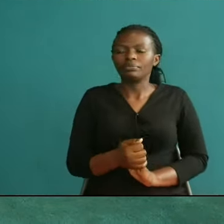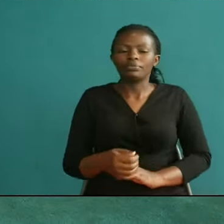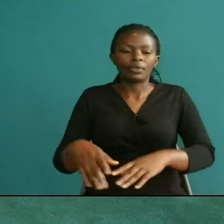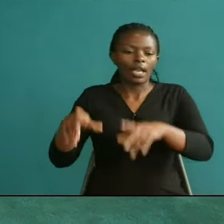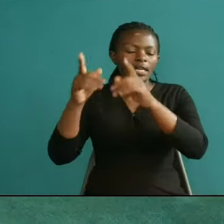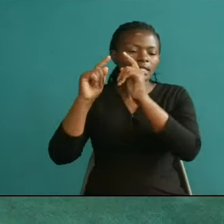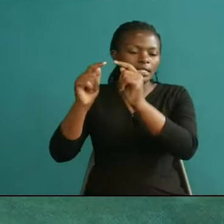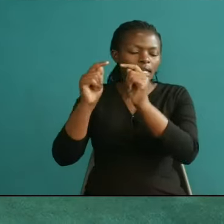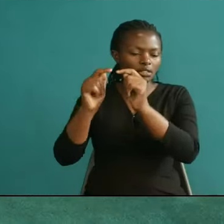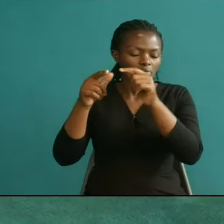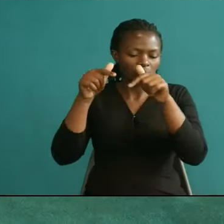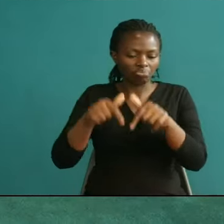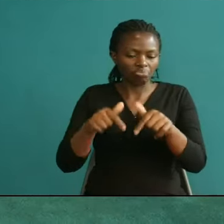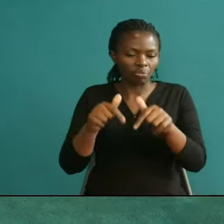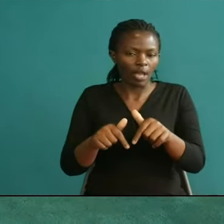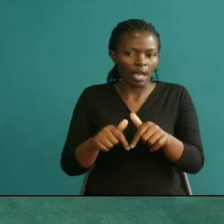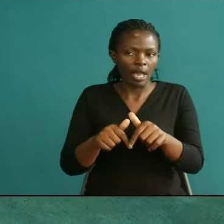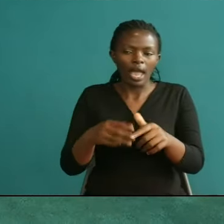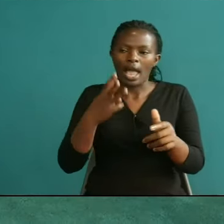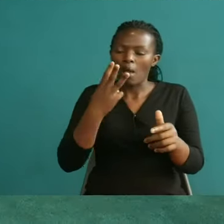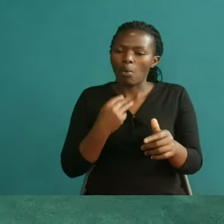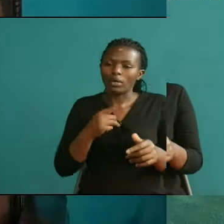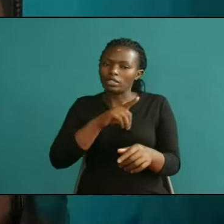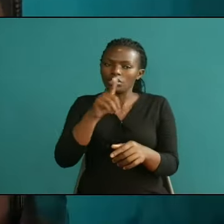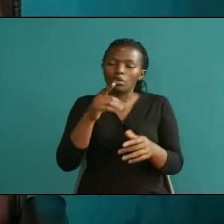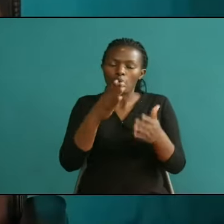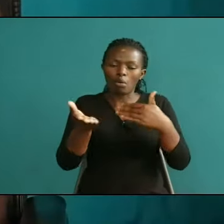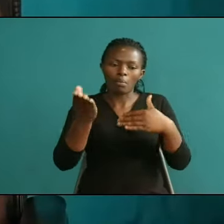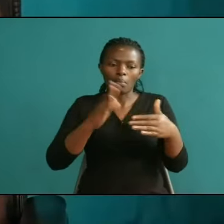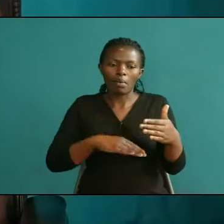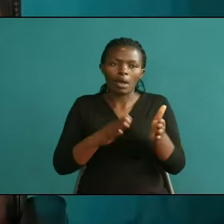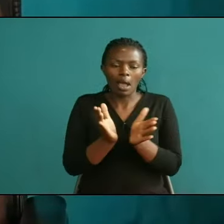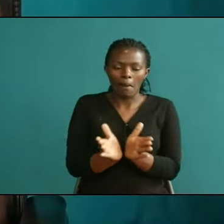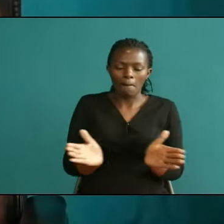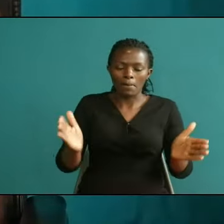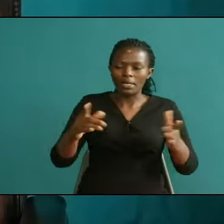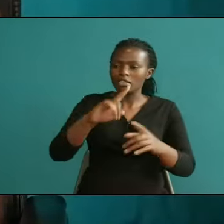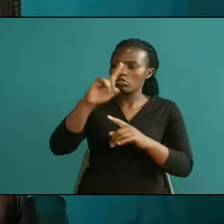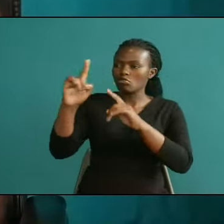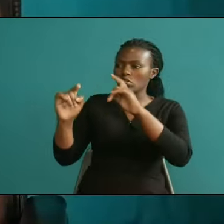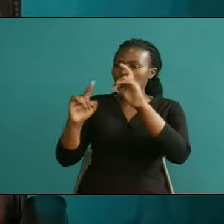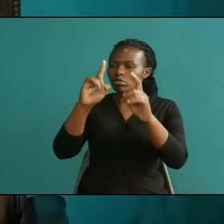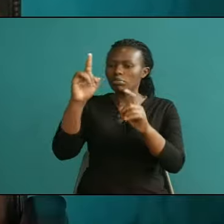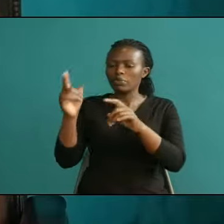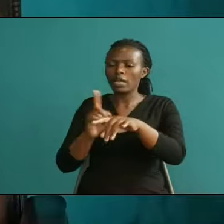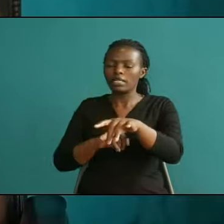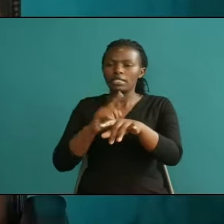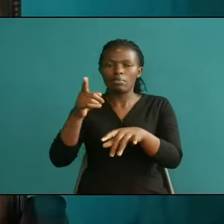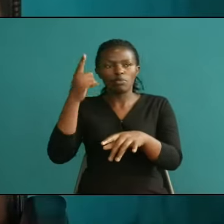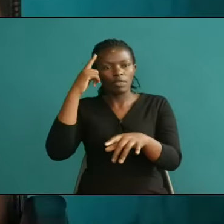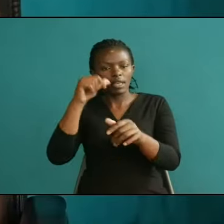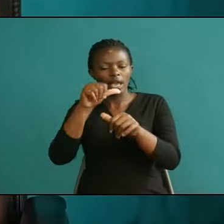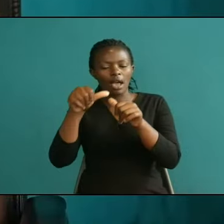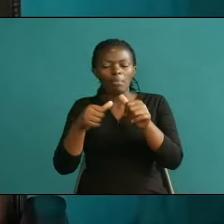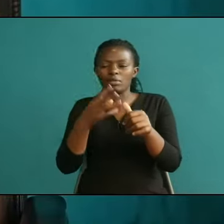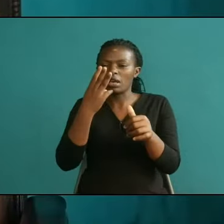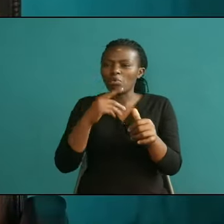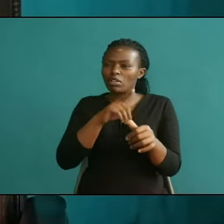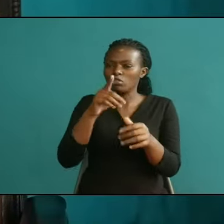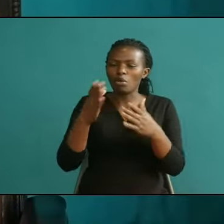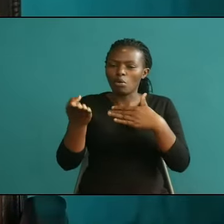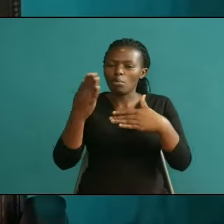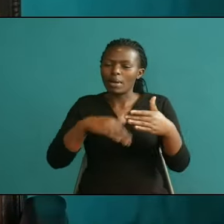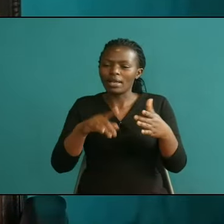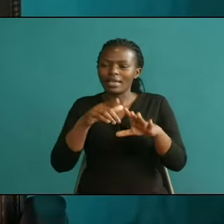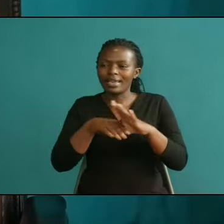title of the lesson is I Want You Back. So my question to the panelists, to all of us, is when you think about I want you back, in